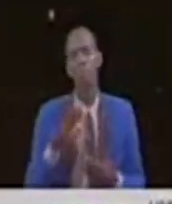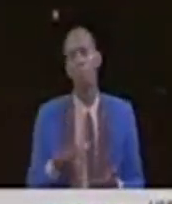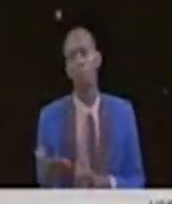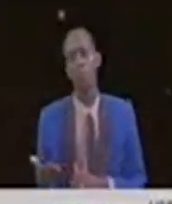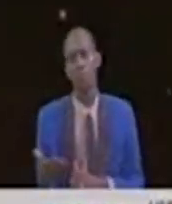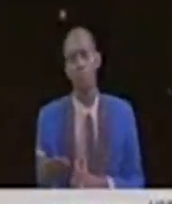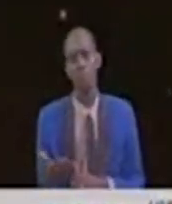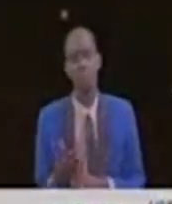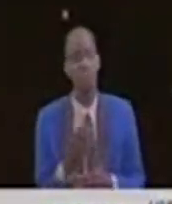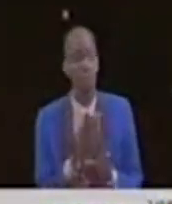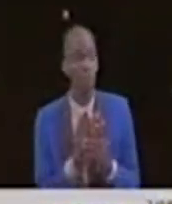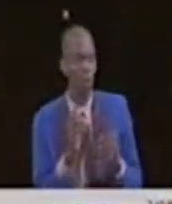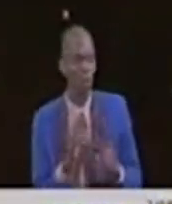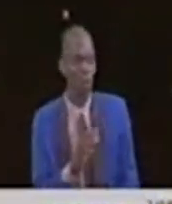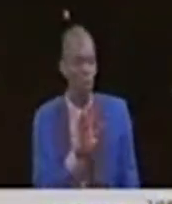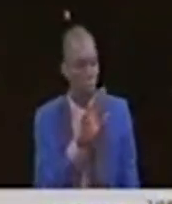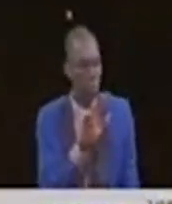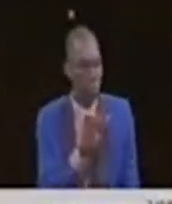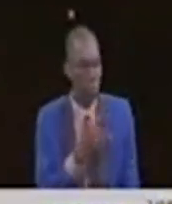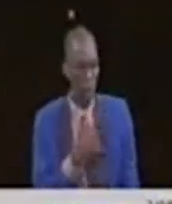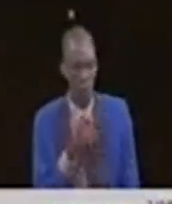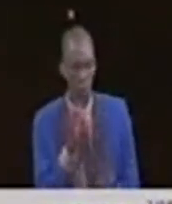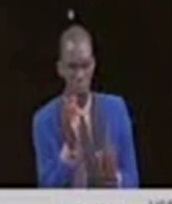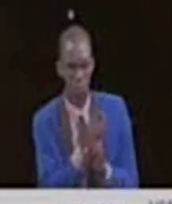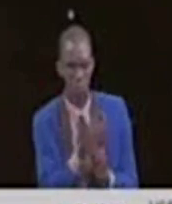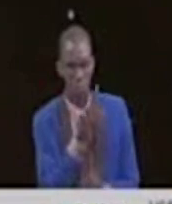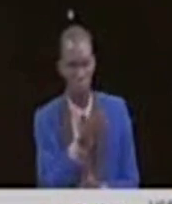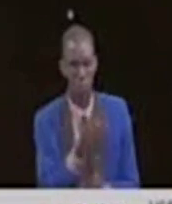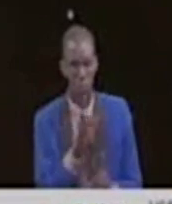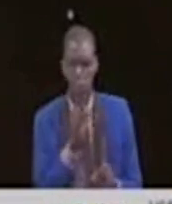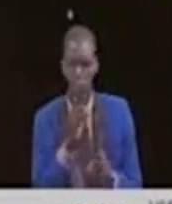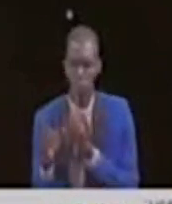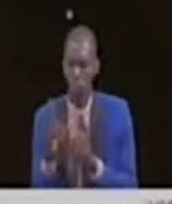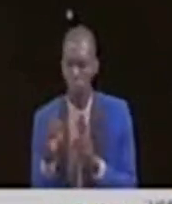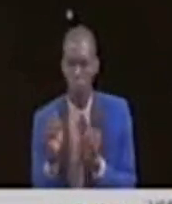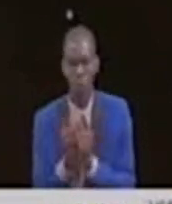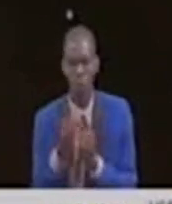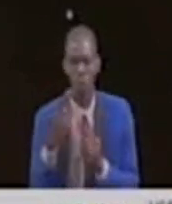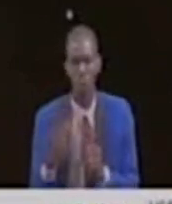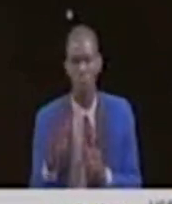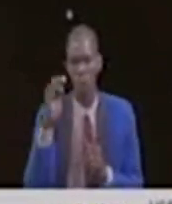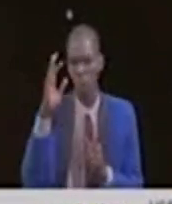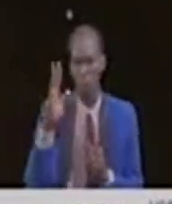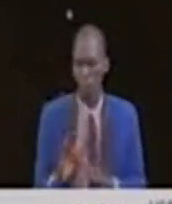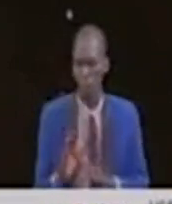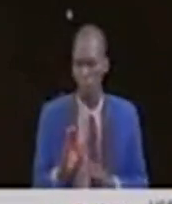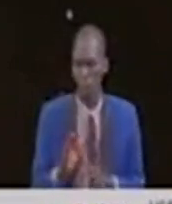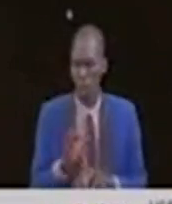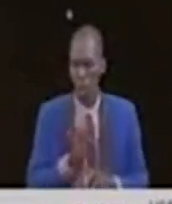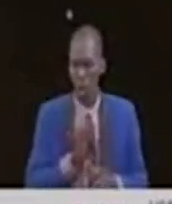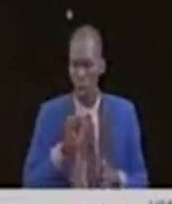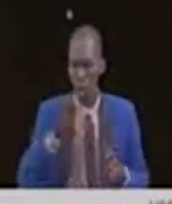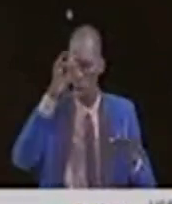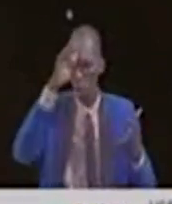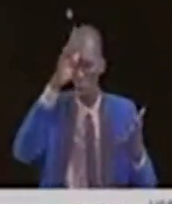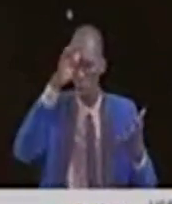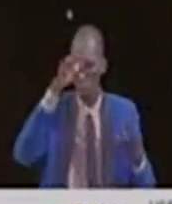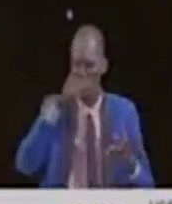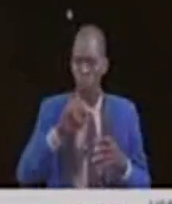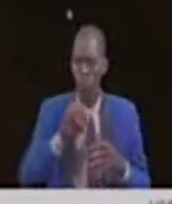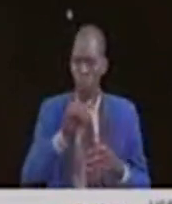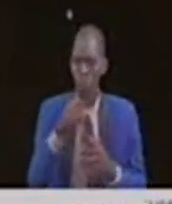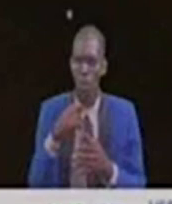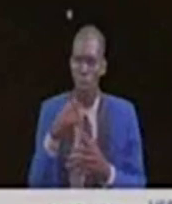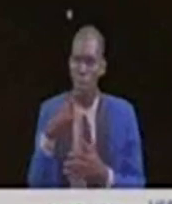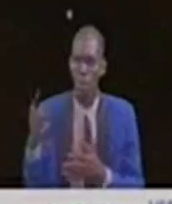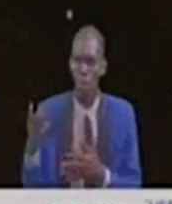I hope you didn't tell him the right thing about that thing we did. And about